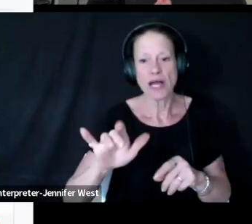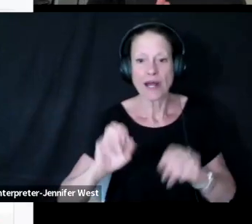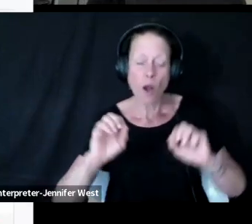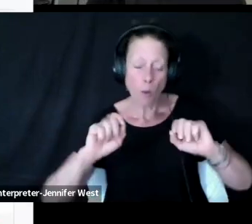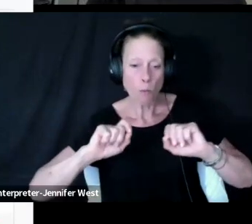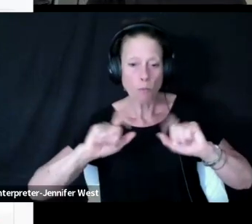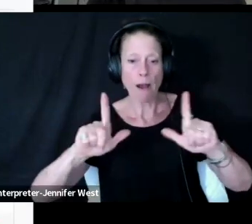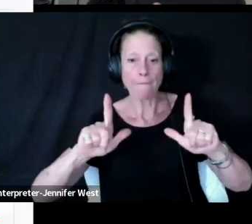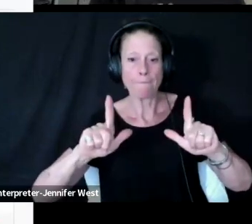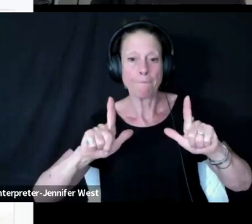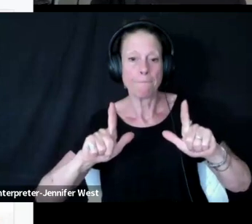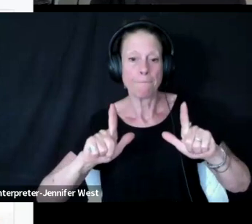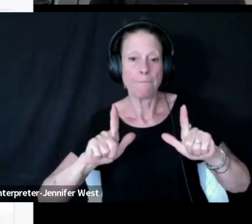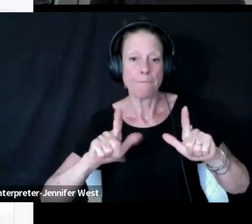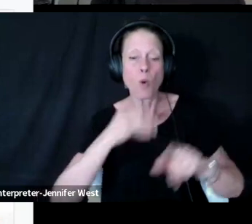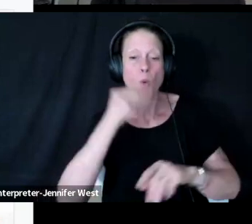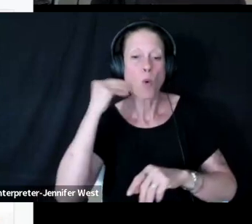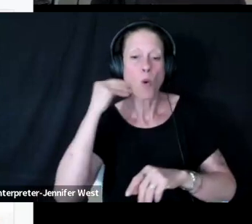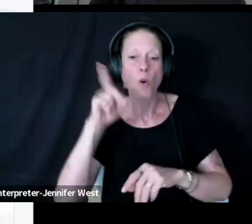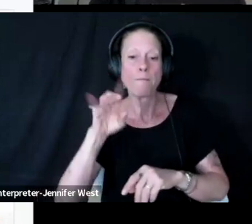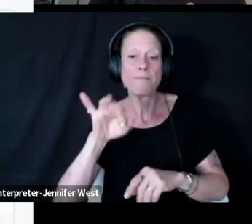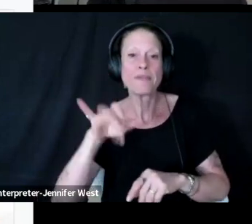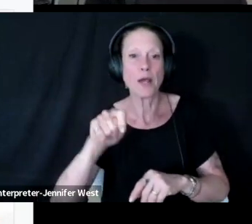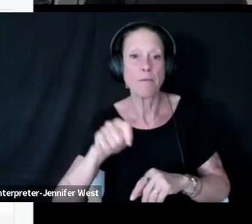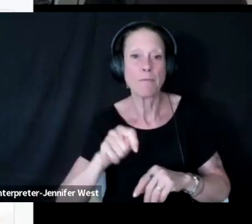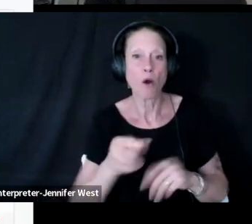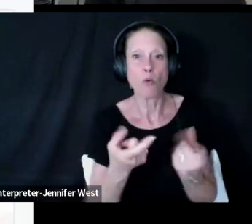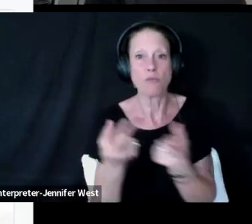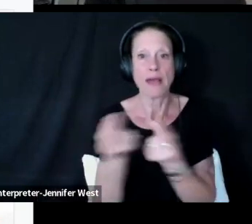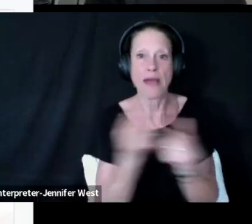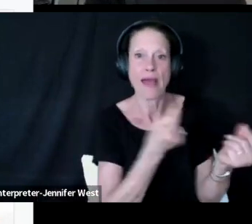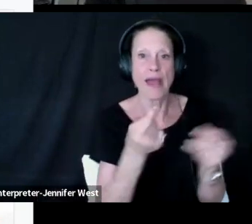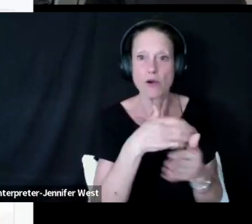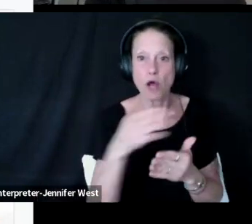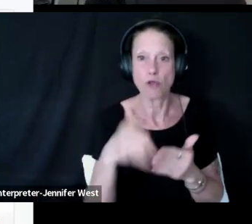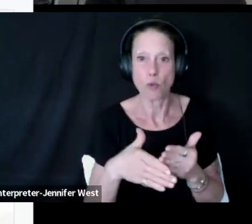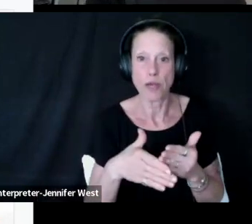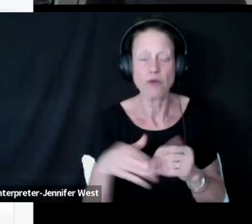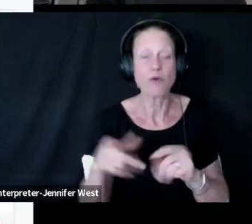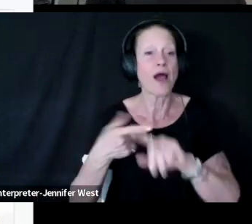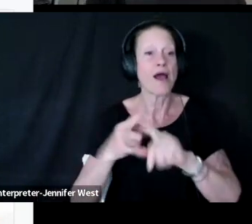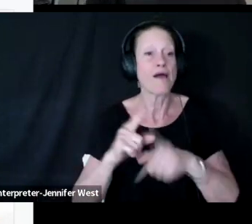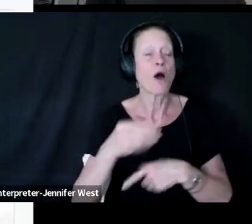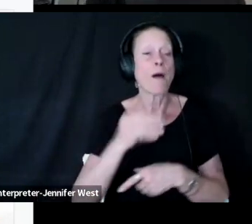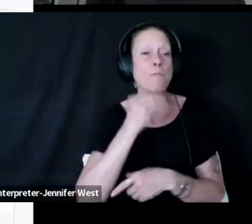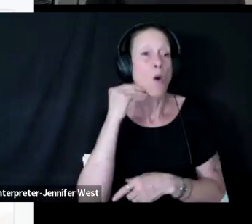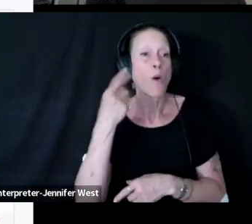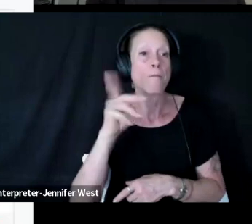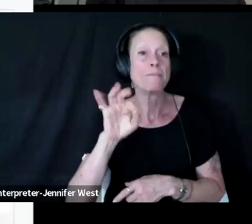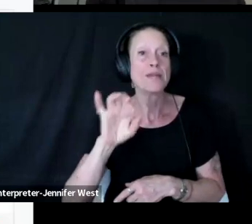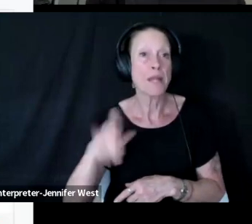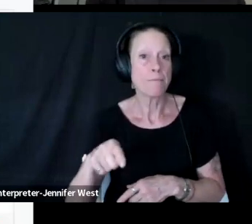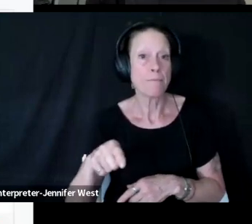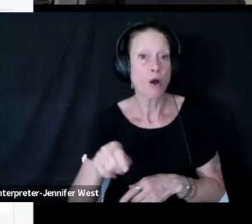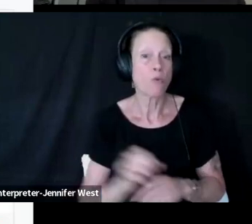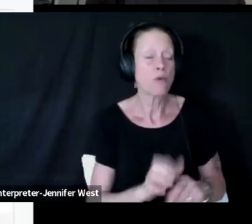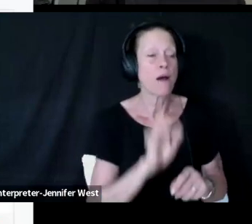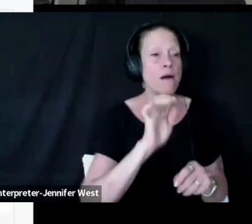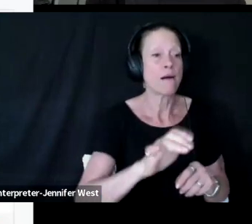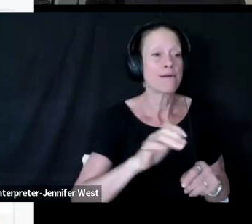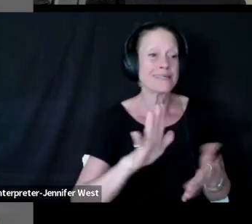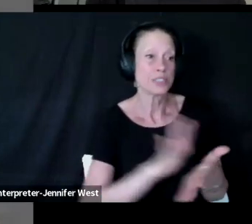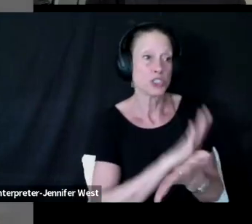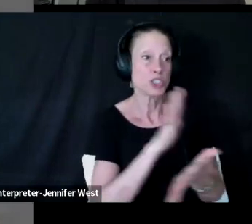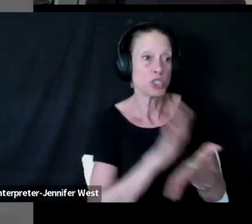at Home Depot on an errand on the weekend. And from Home Depot, I could pull this document up on my mobile